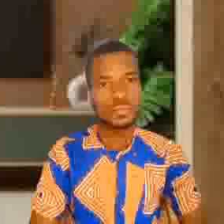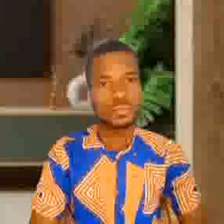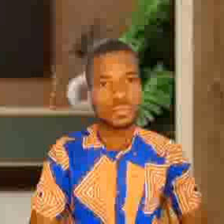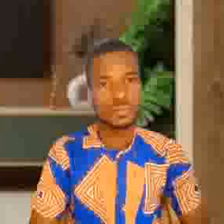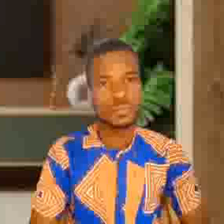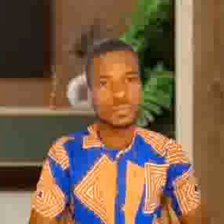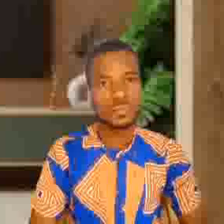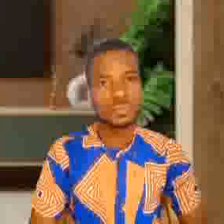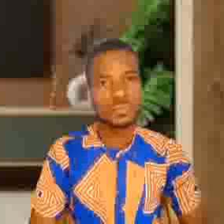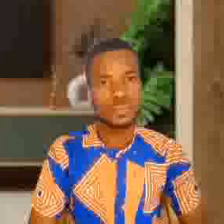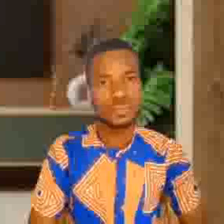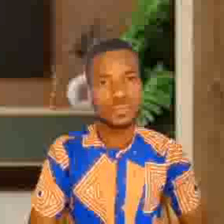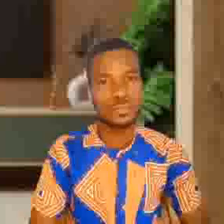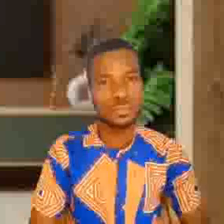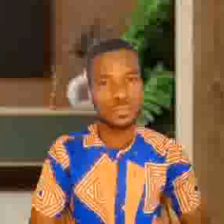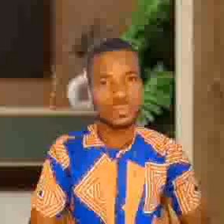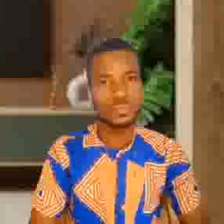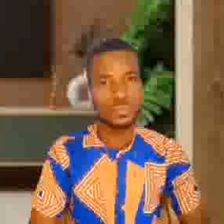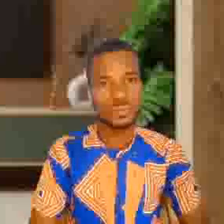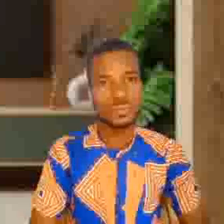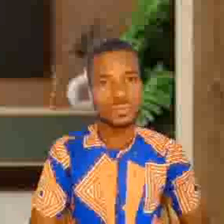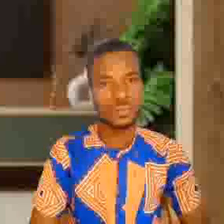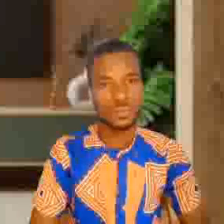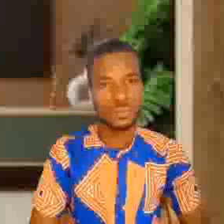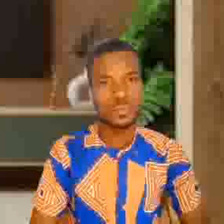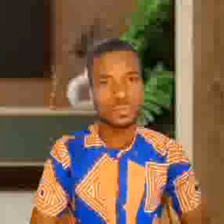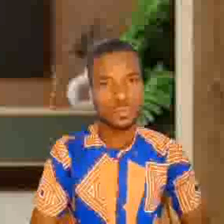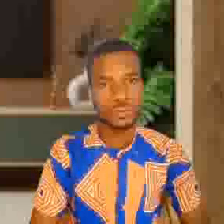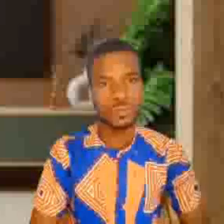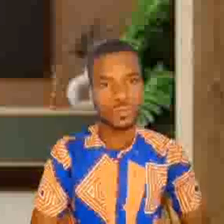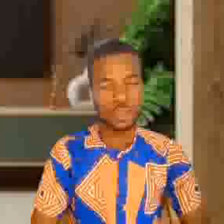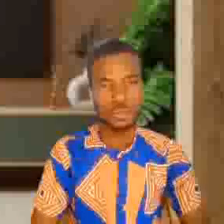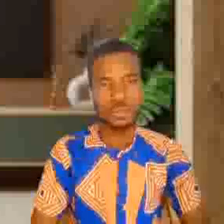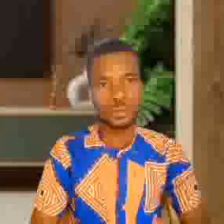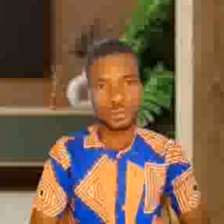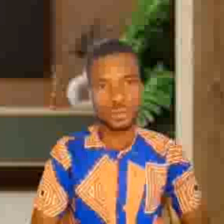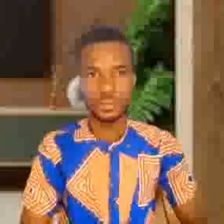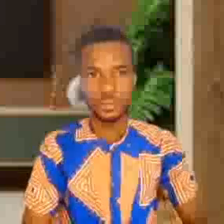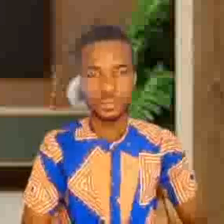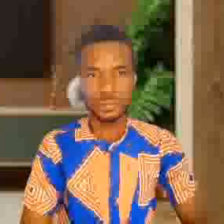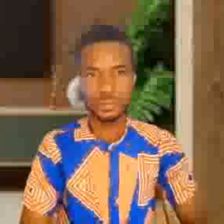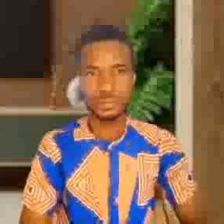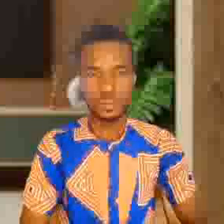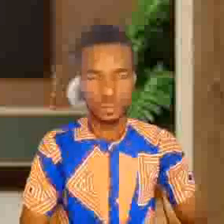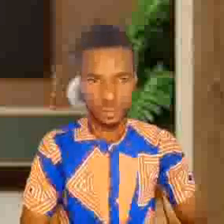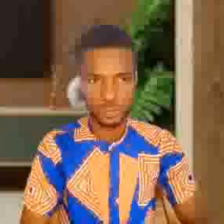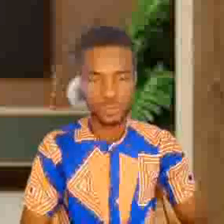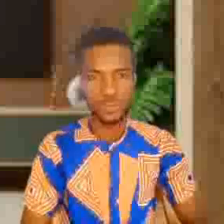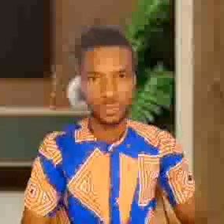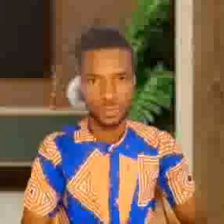side, and you don't understand the dynamics of prosperity on the divine side, you will still miss out on the